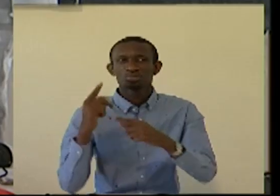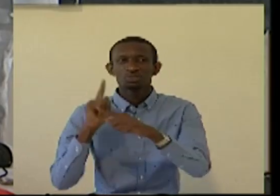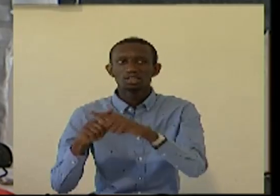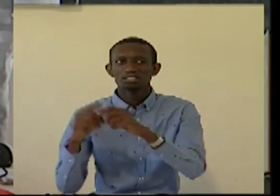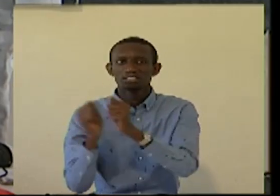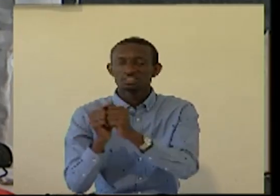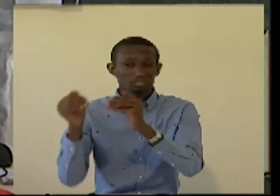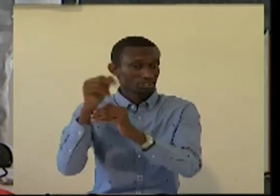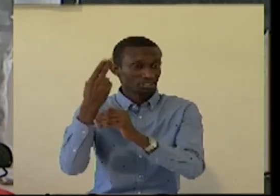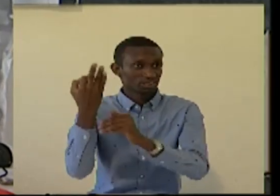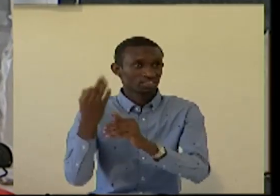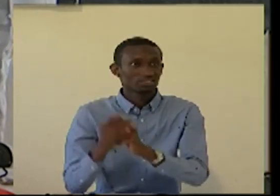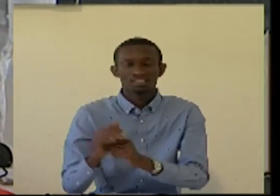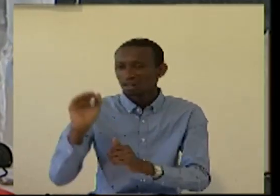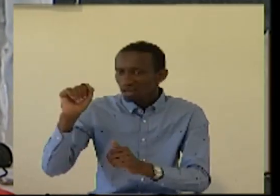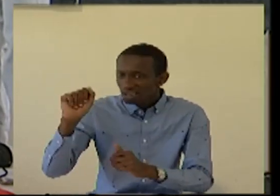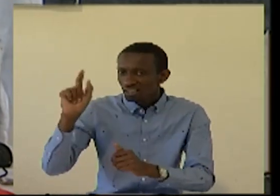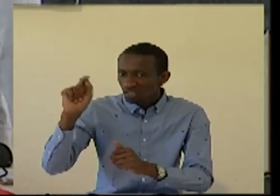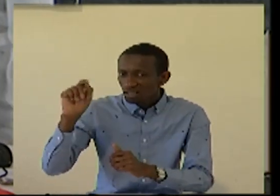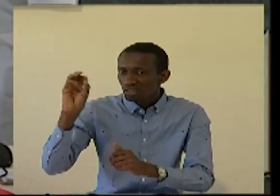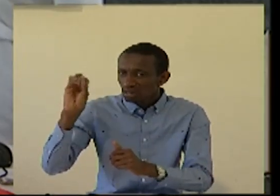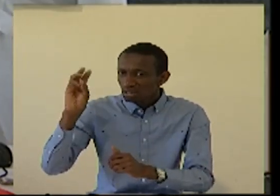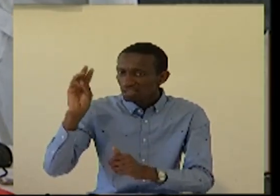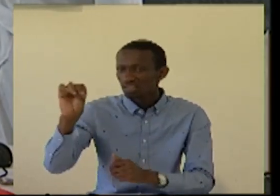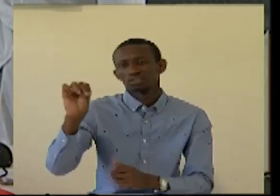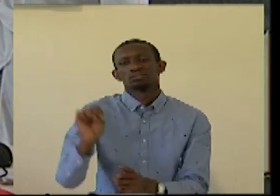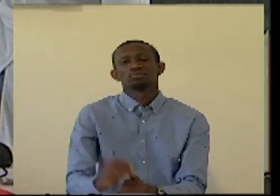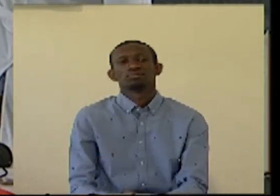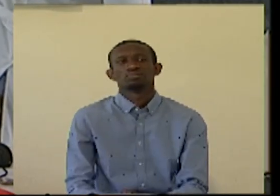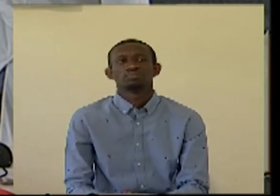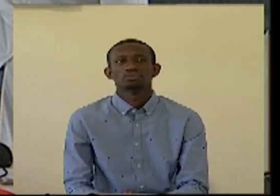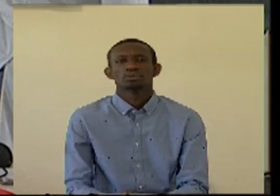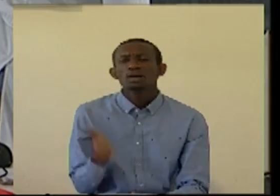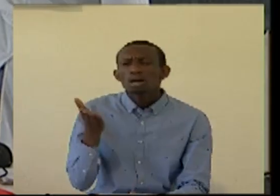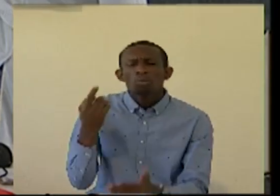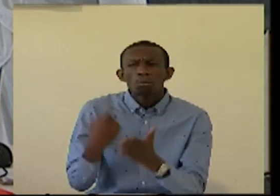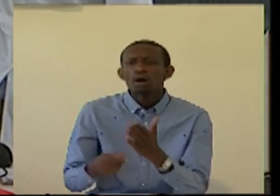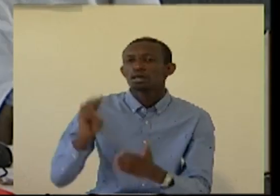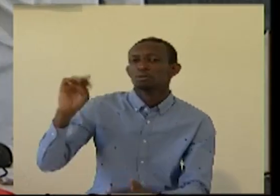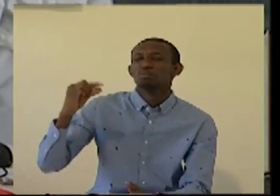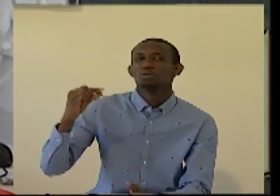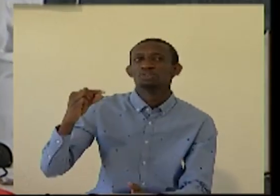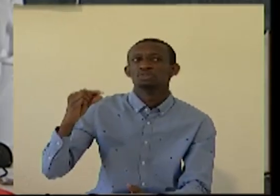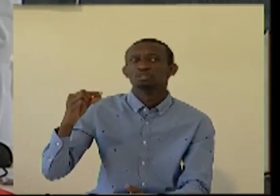23 atoms of magnesium 24.